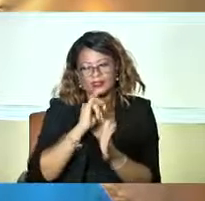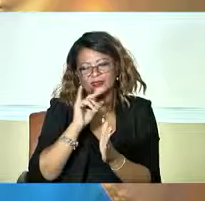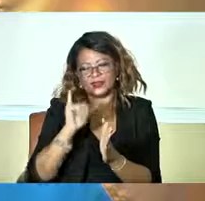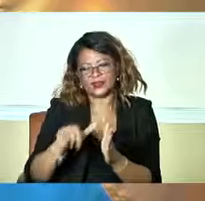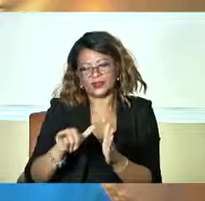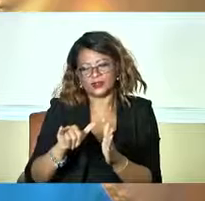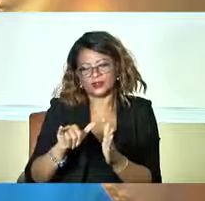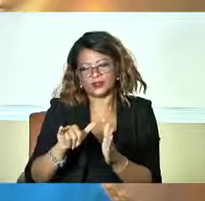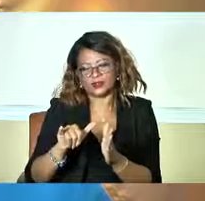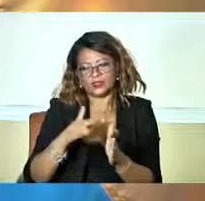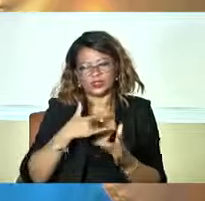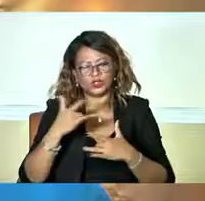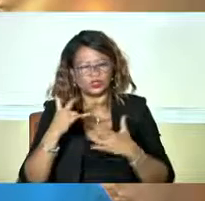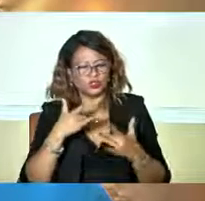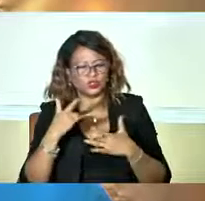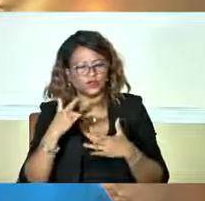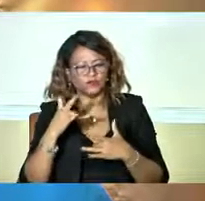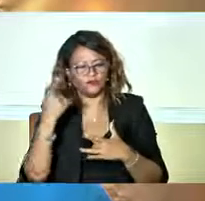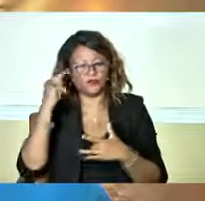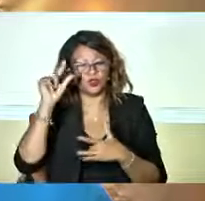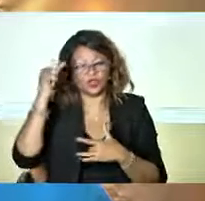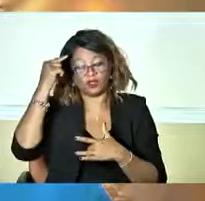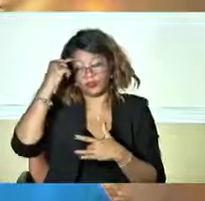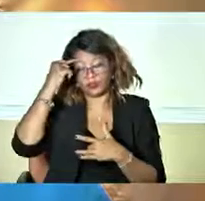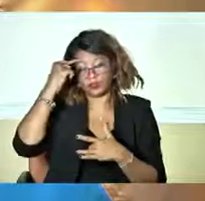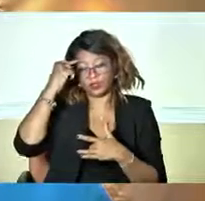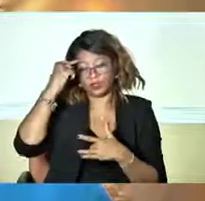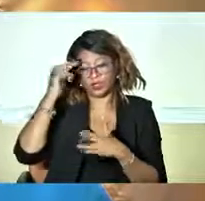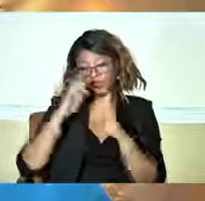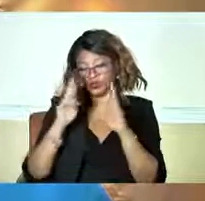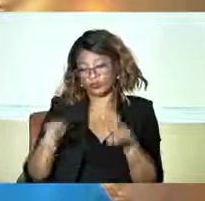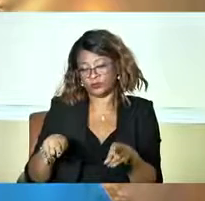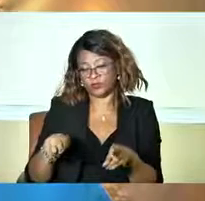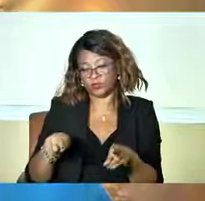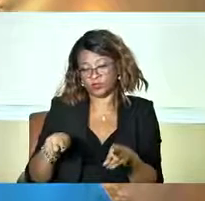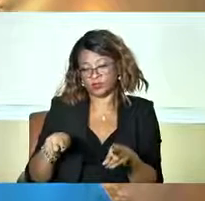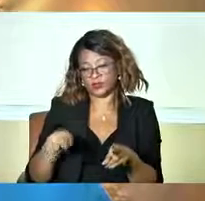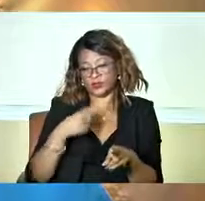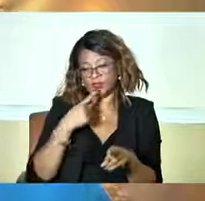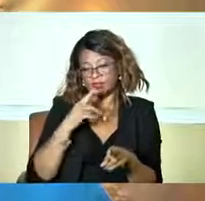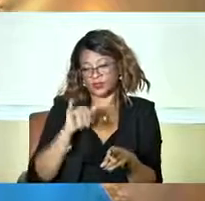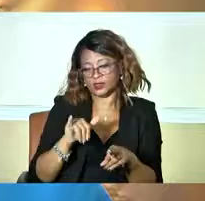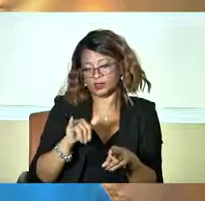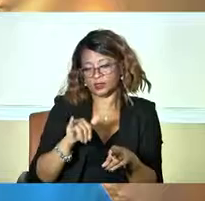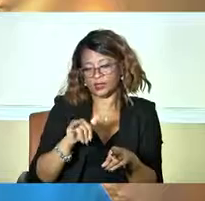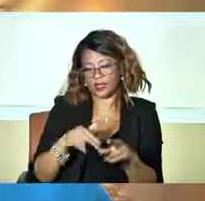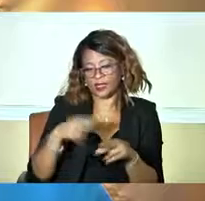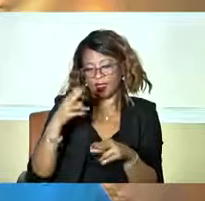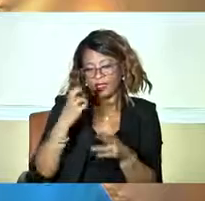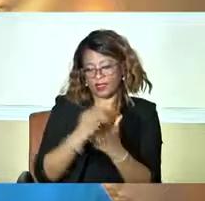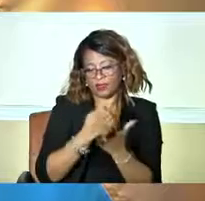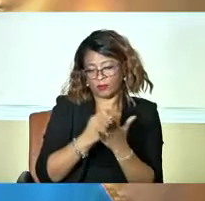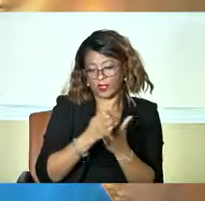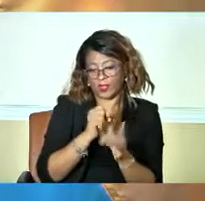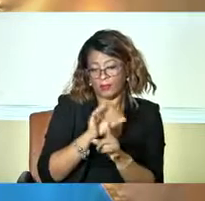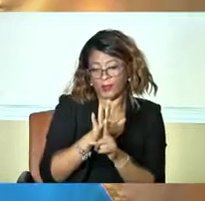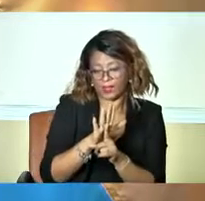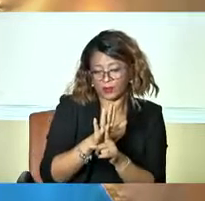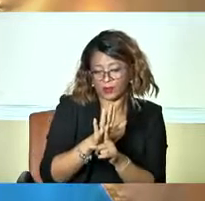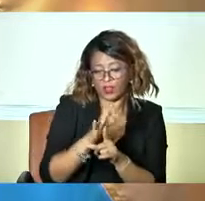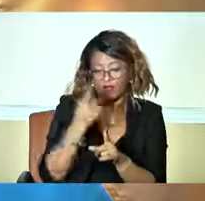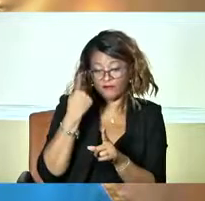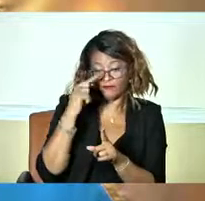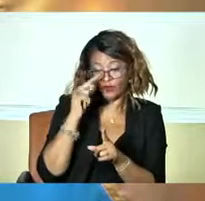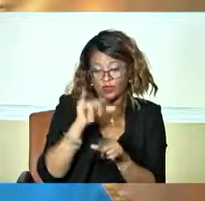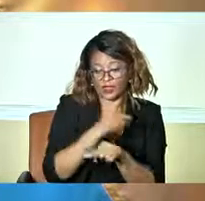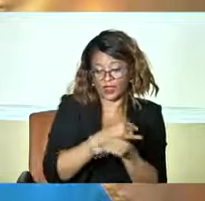a consideration of the government? I note that the report would have said that this is something that would have high economic impact for the